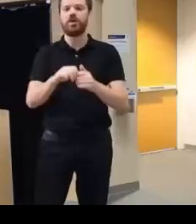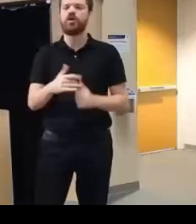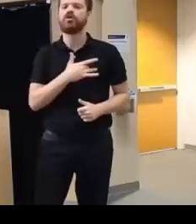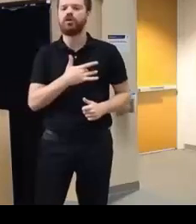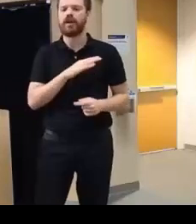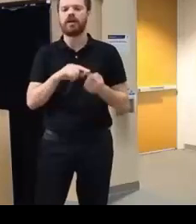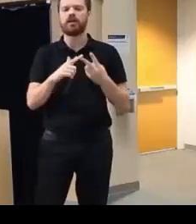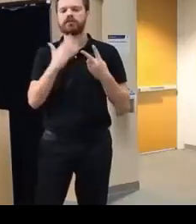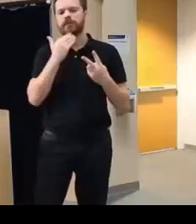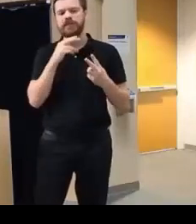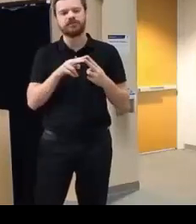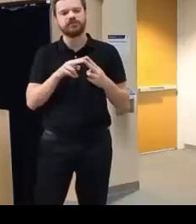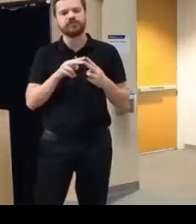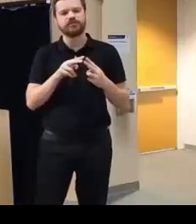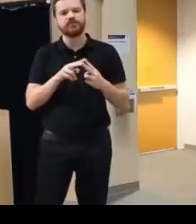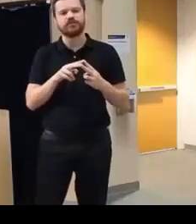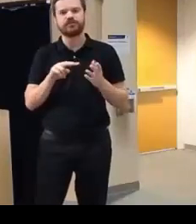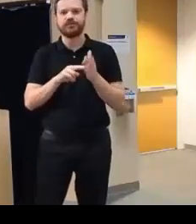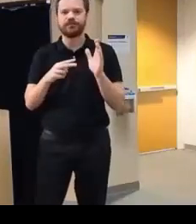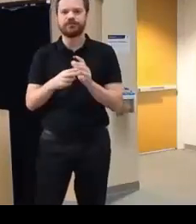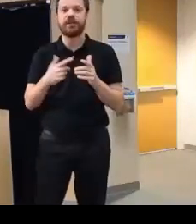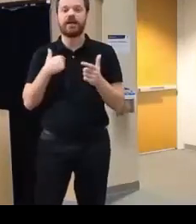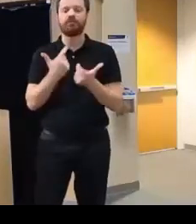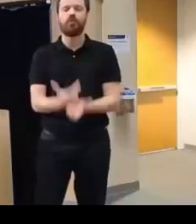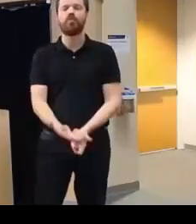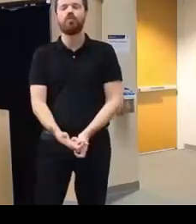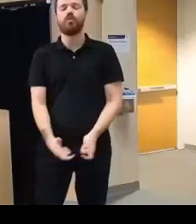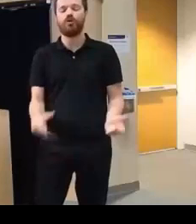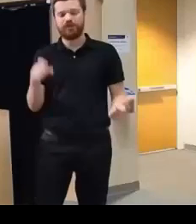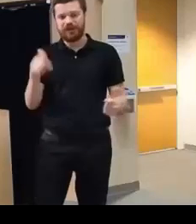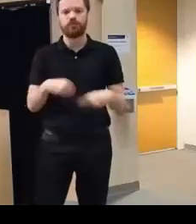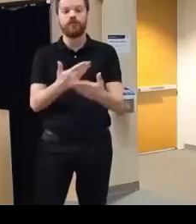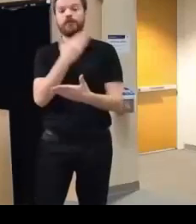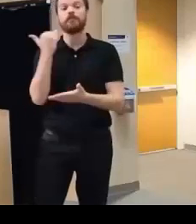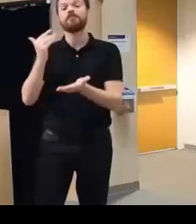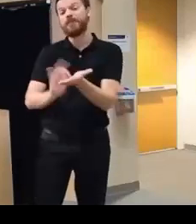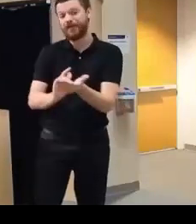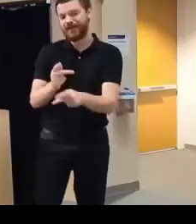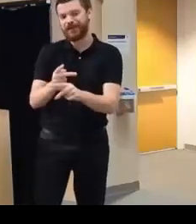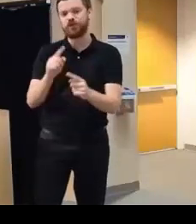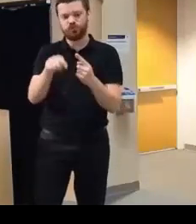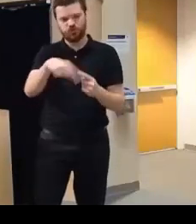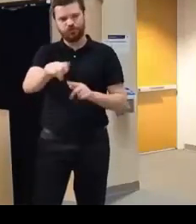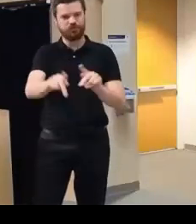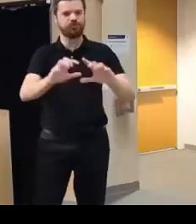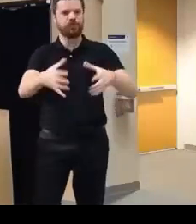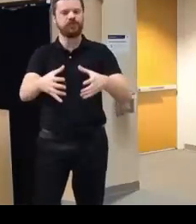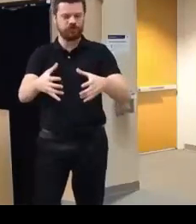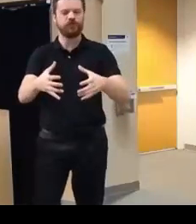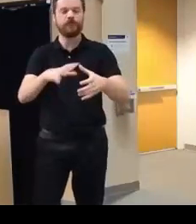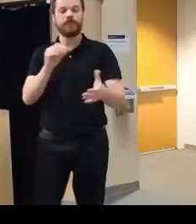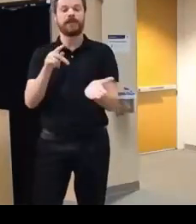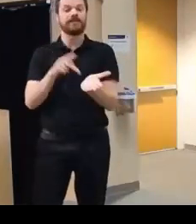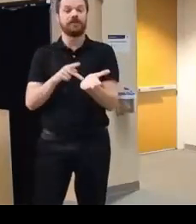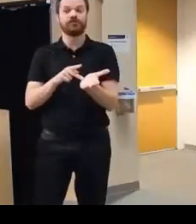cardiovascular disease and diabetes. So there's an enormous need to be delivering better medical care to these folks. And